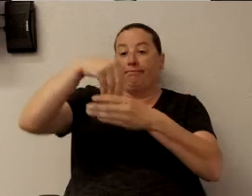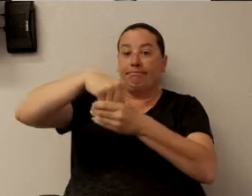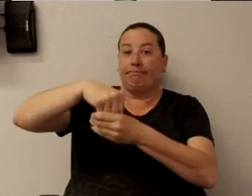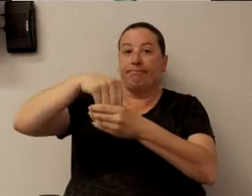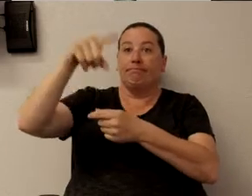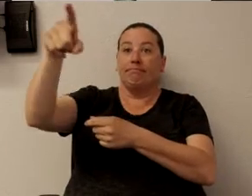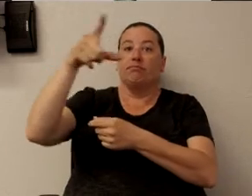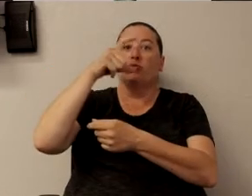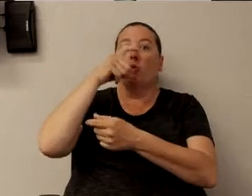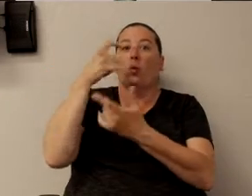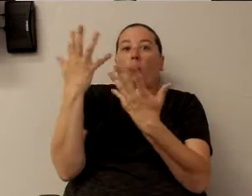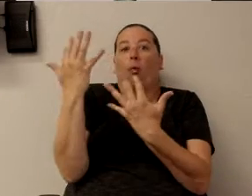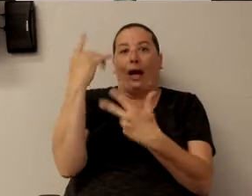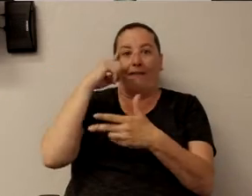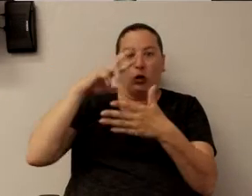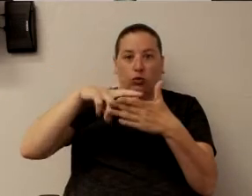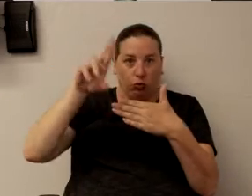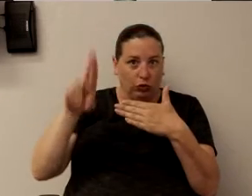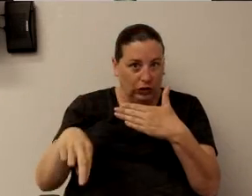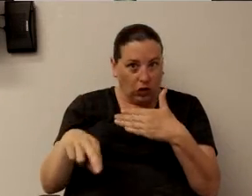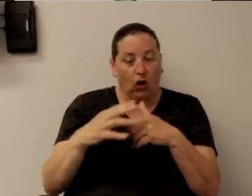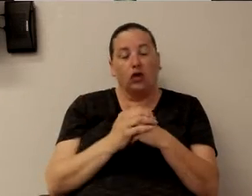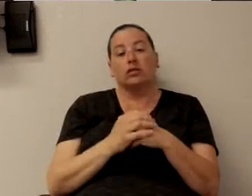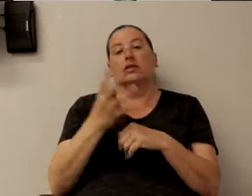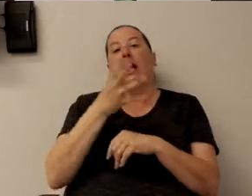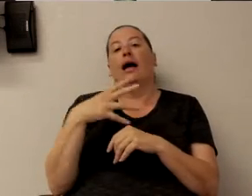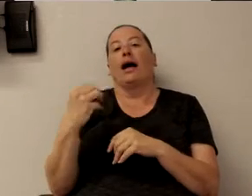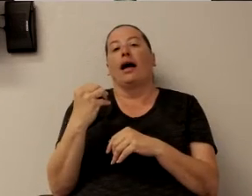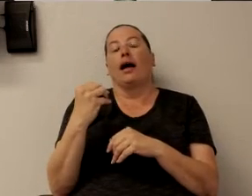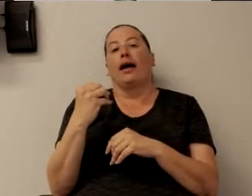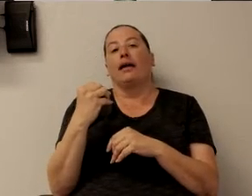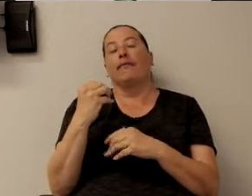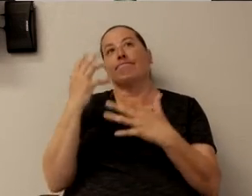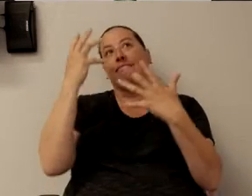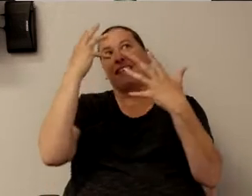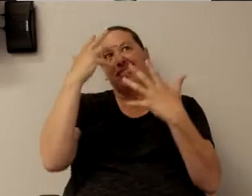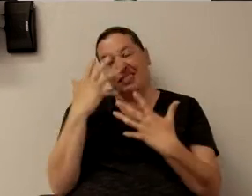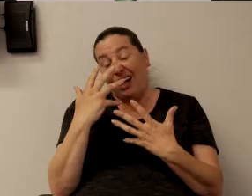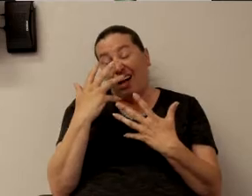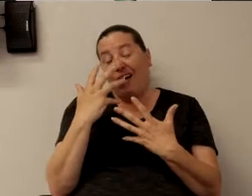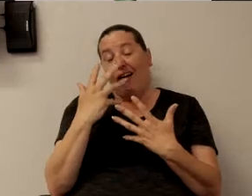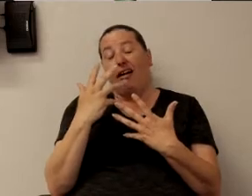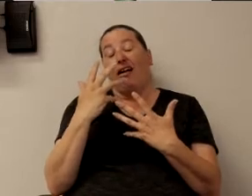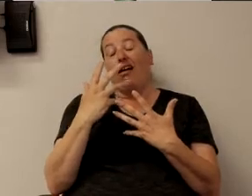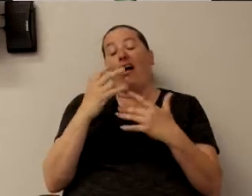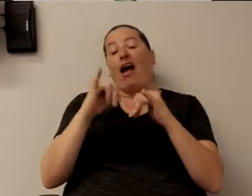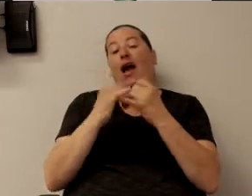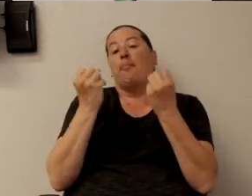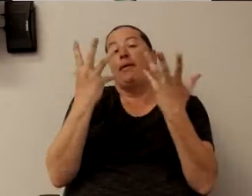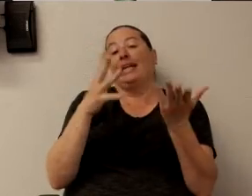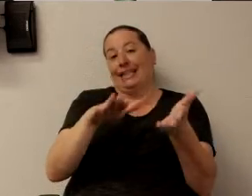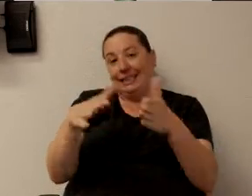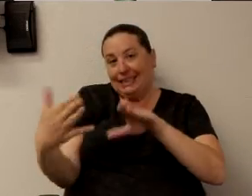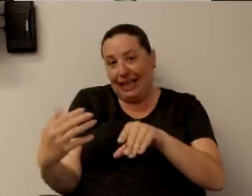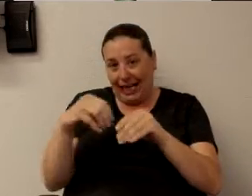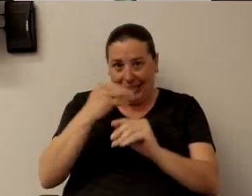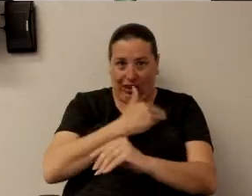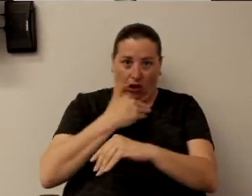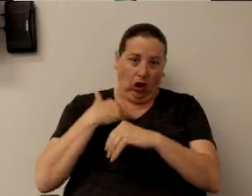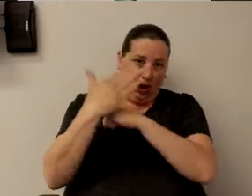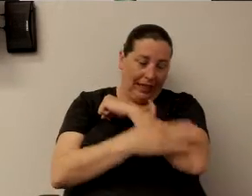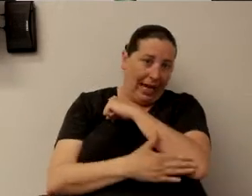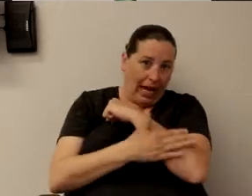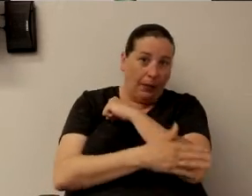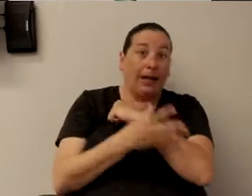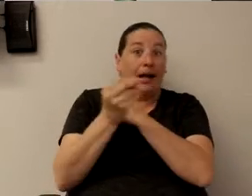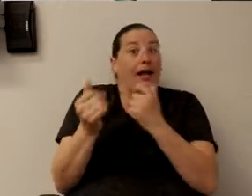awaiting results, and of course, the sad part is how many have died in the county and how many